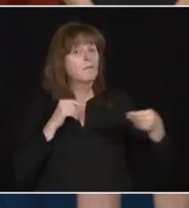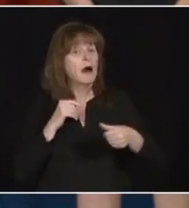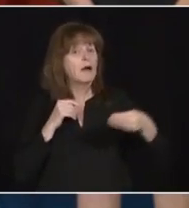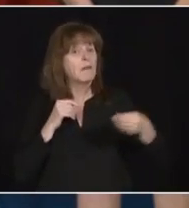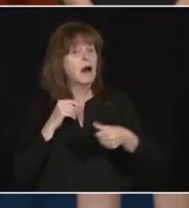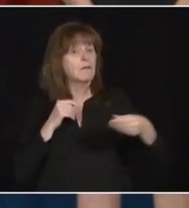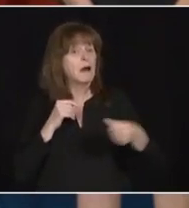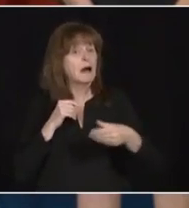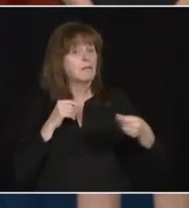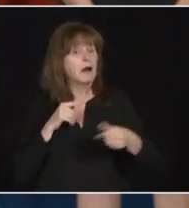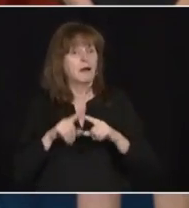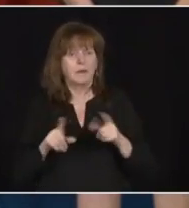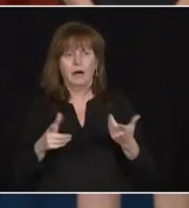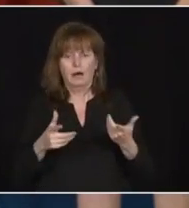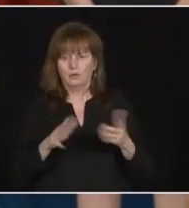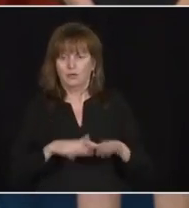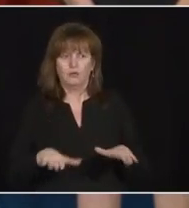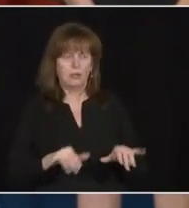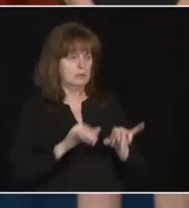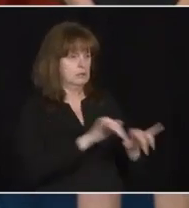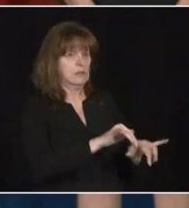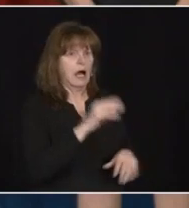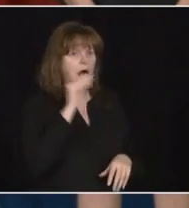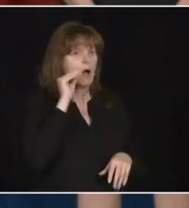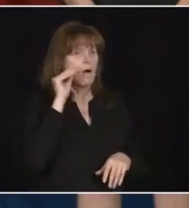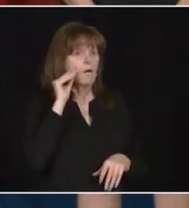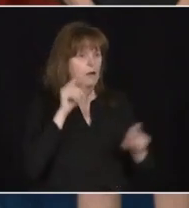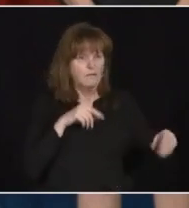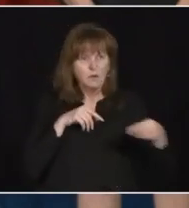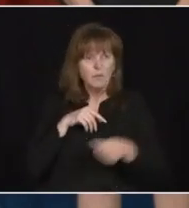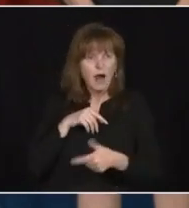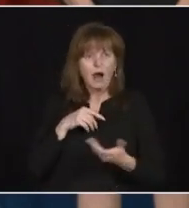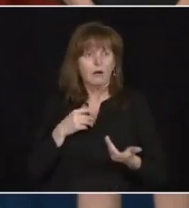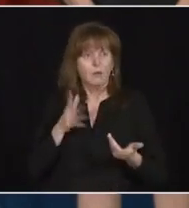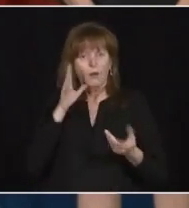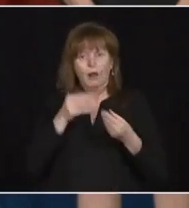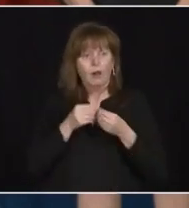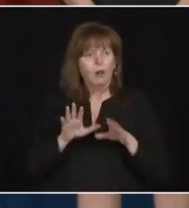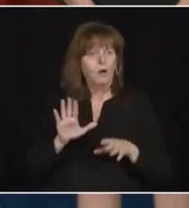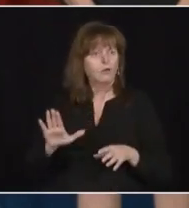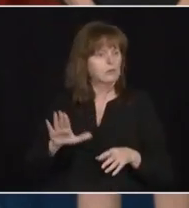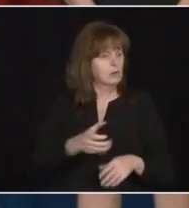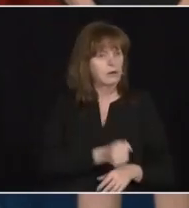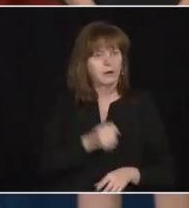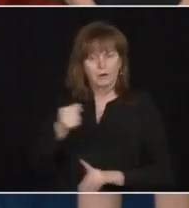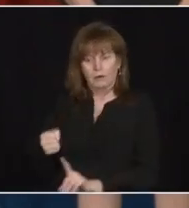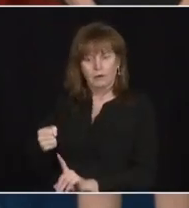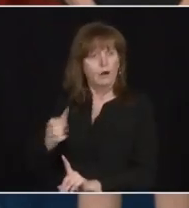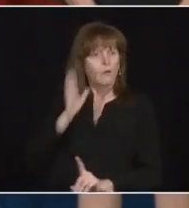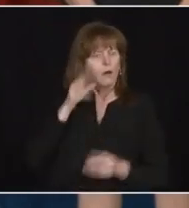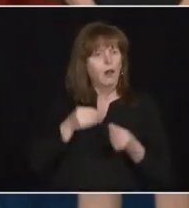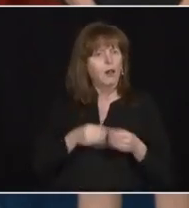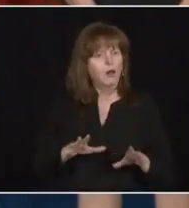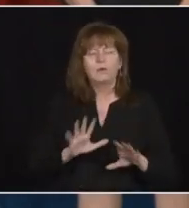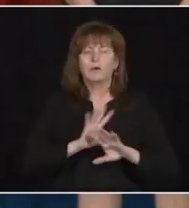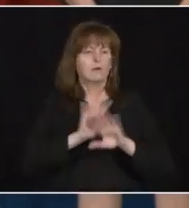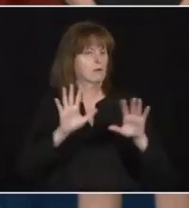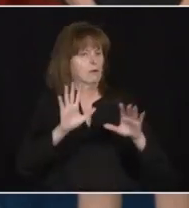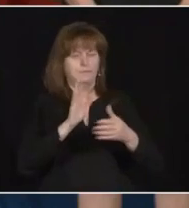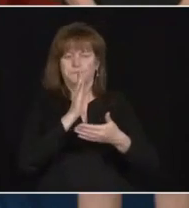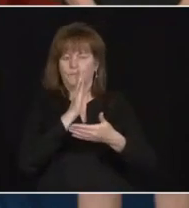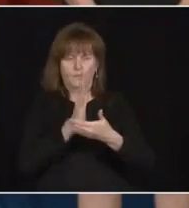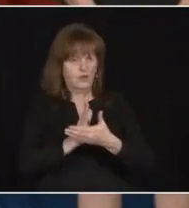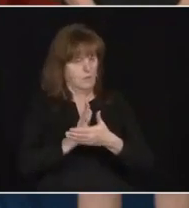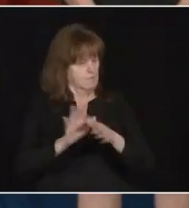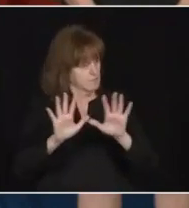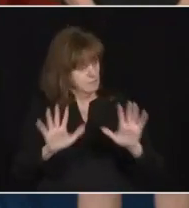to daycare. So we were able to secure that and also secure their spot in daycare. But it's